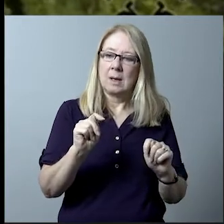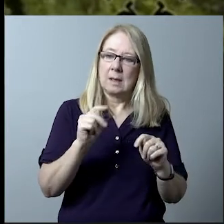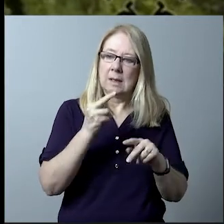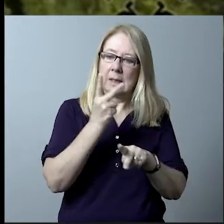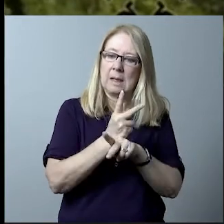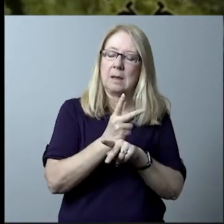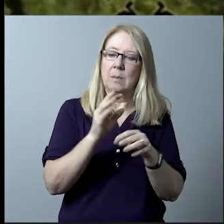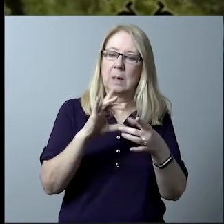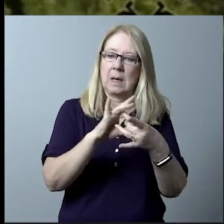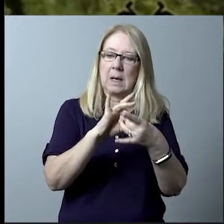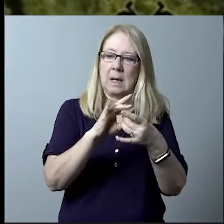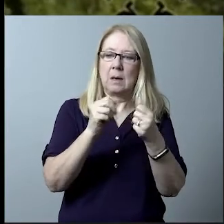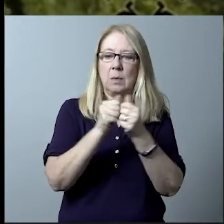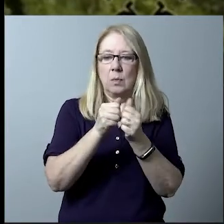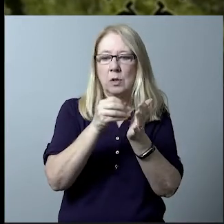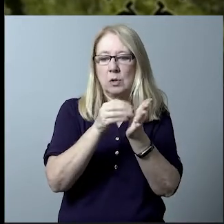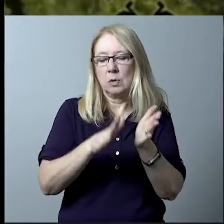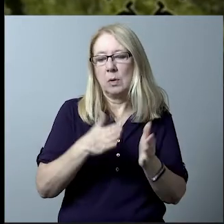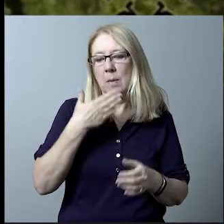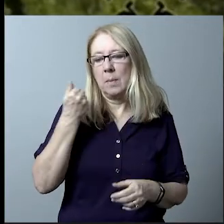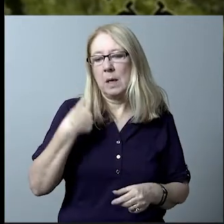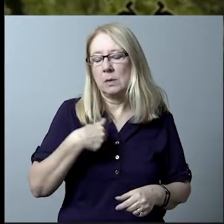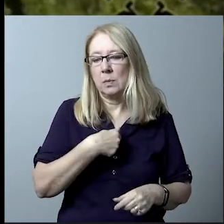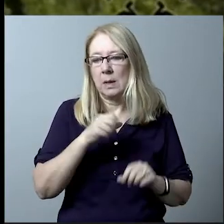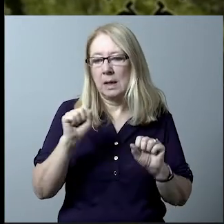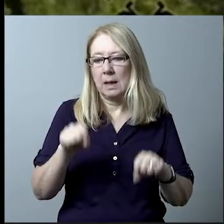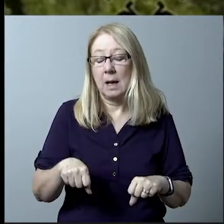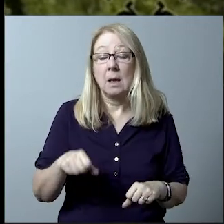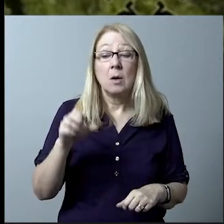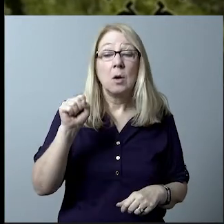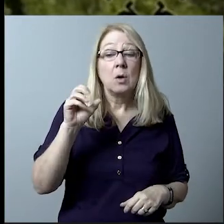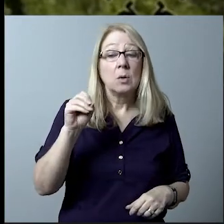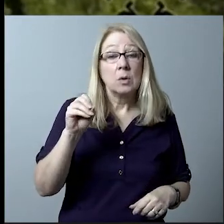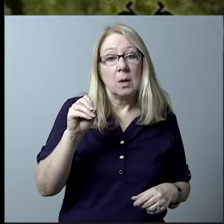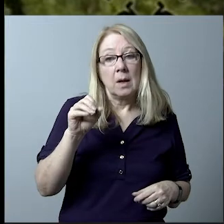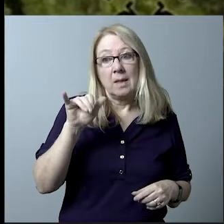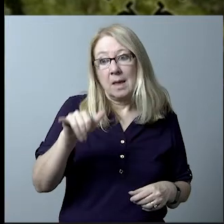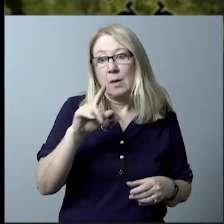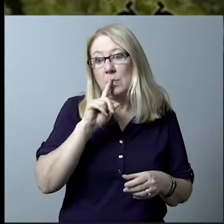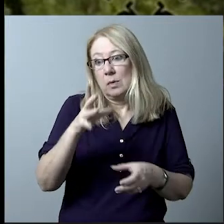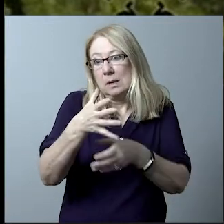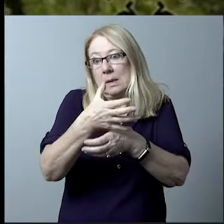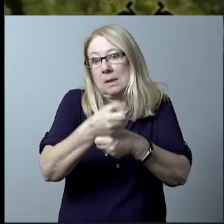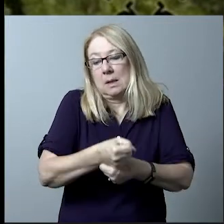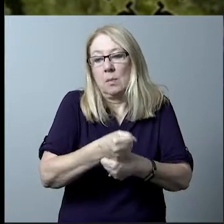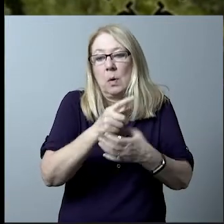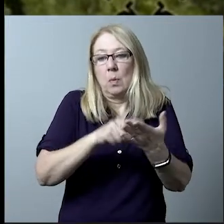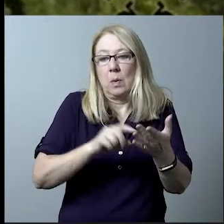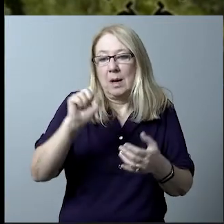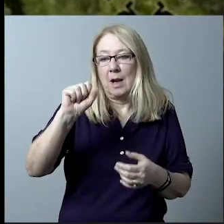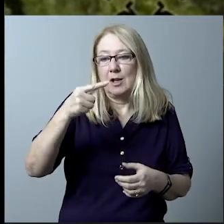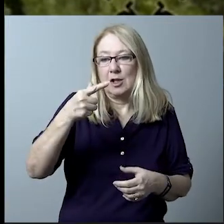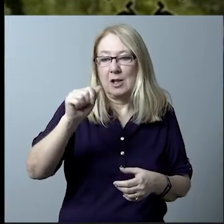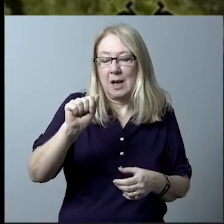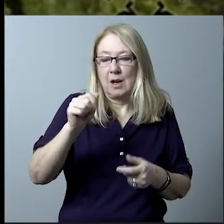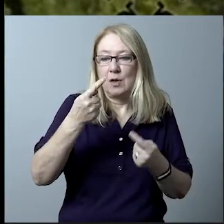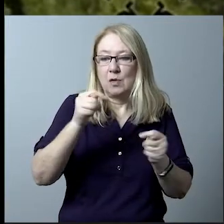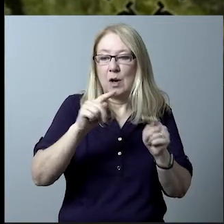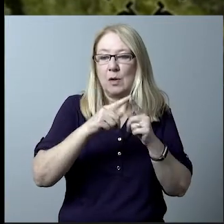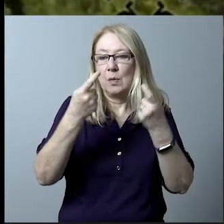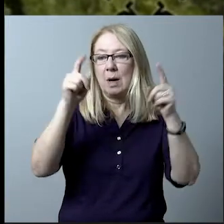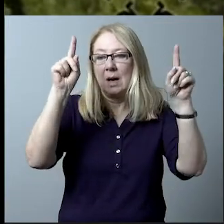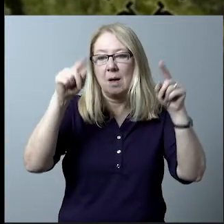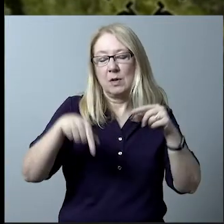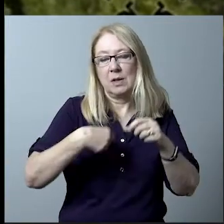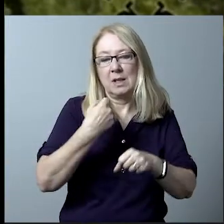really just trying to stay as connected with students as possible. And so that is the summary as to what SGA is